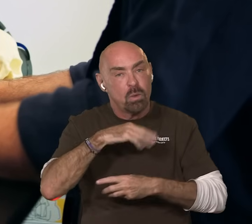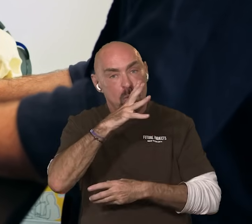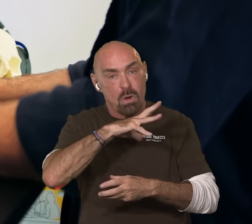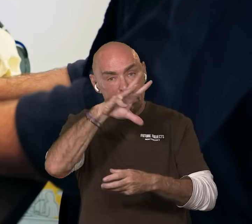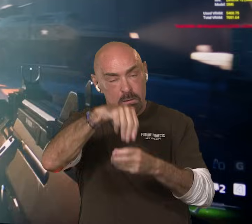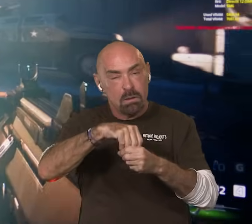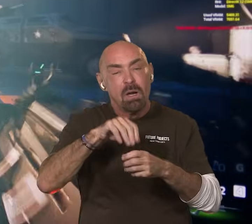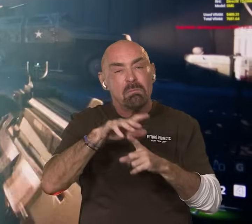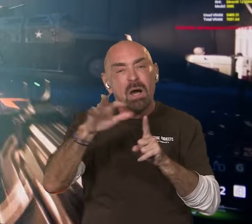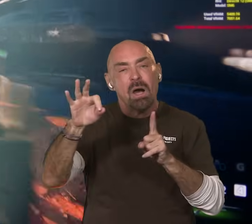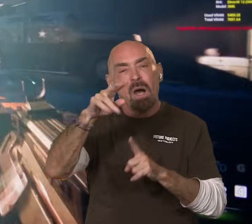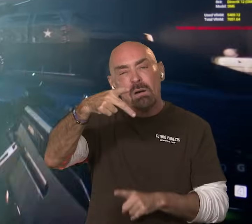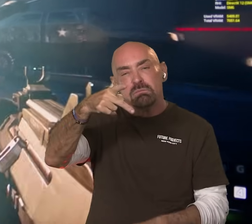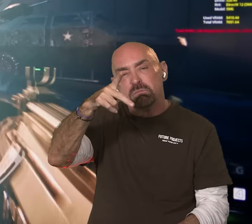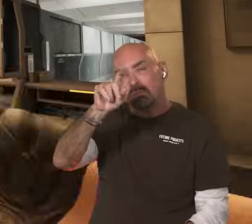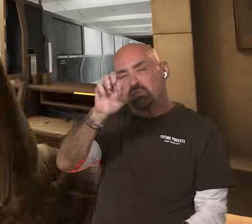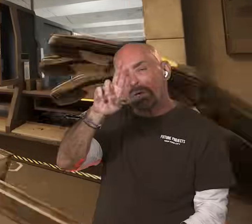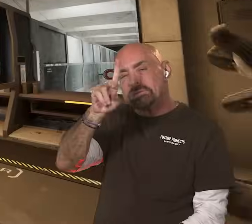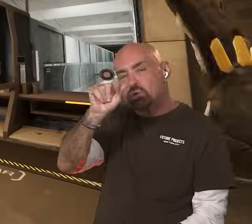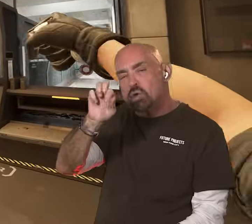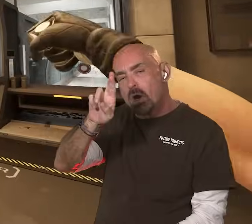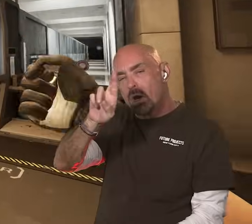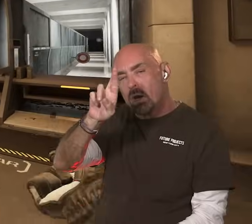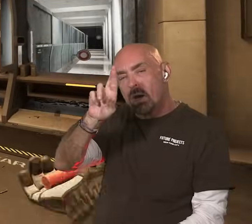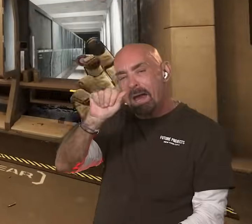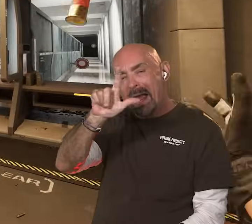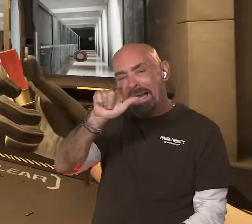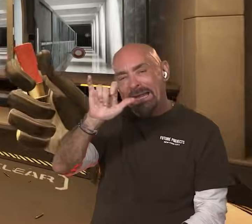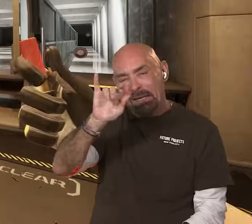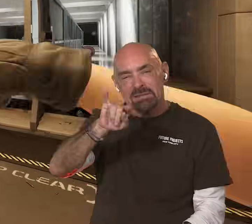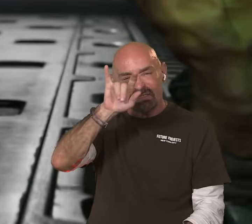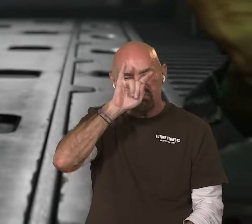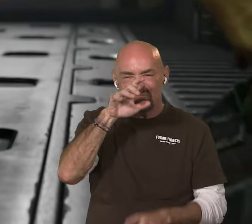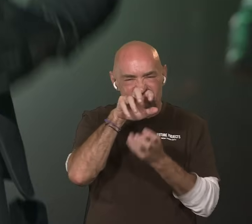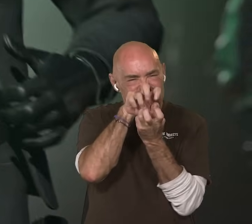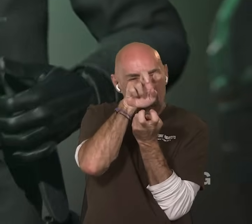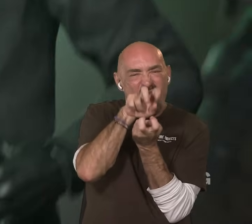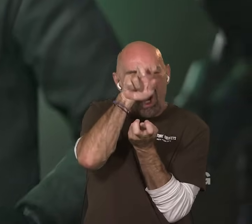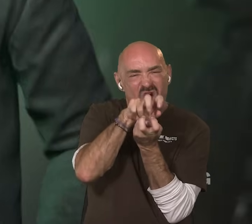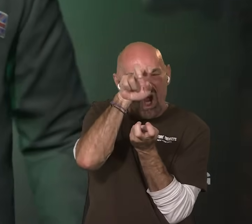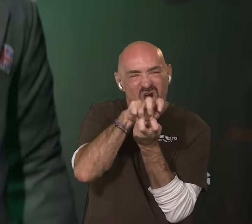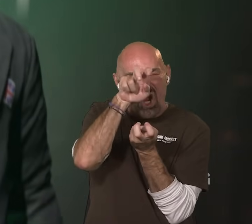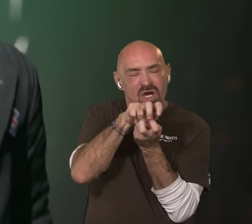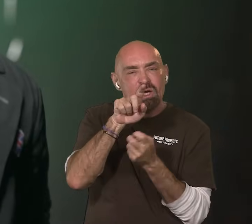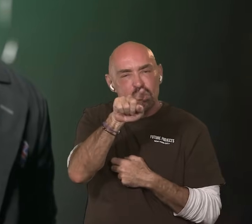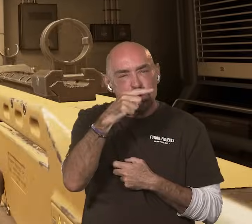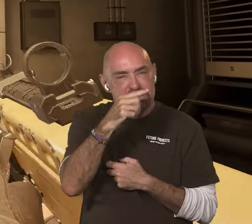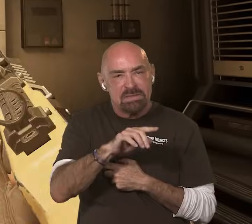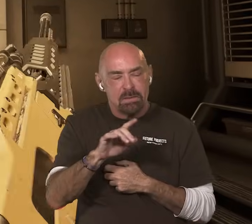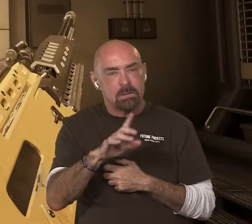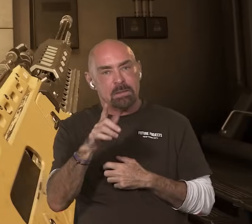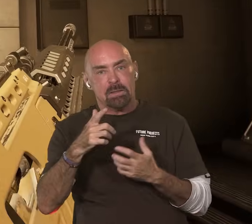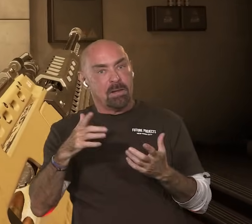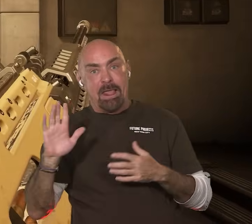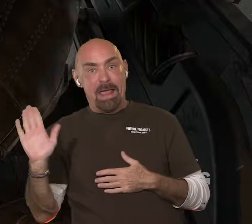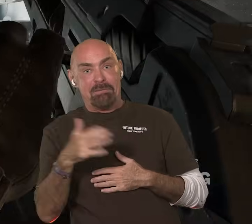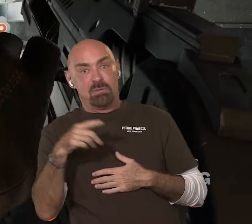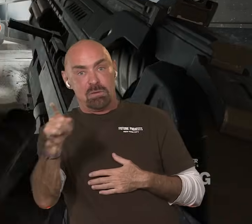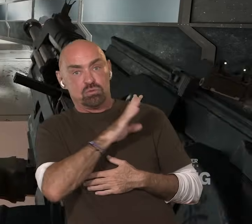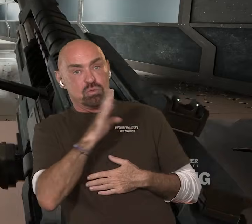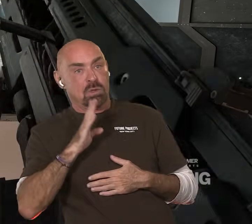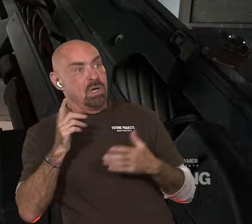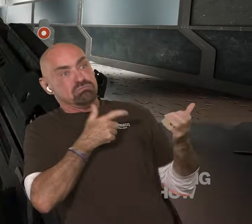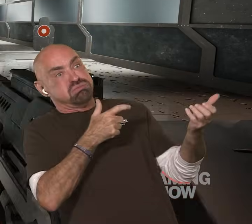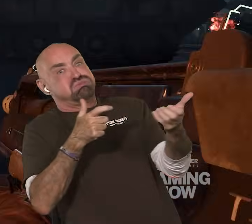But from Predator and Aliens, one of the things that you see the most is basically a group of well-trained badasses who have to use every